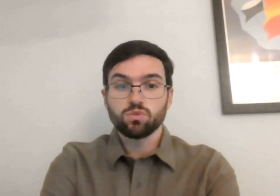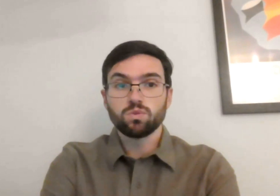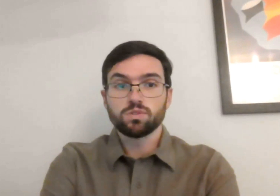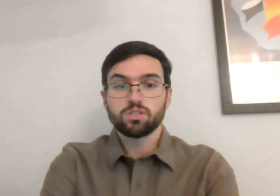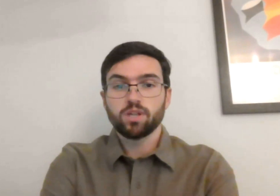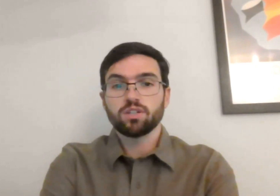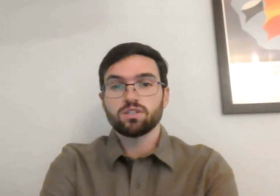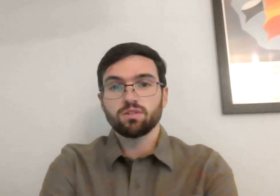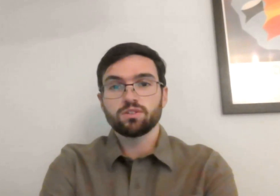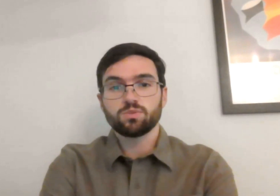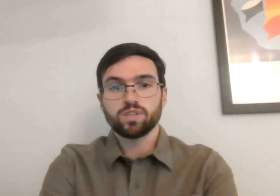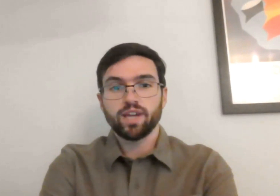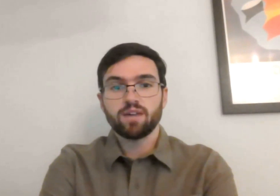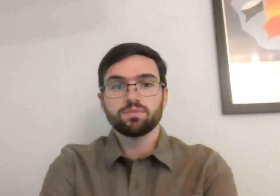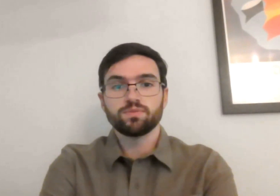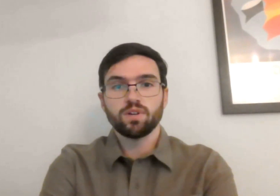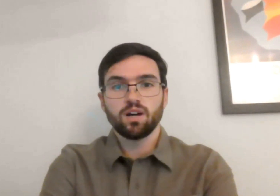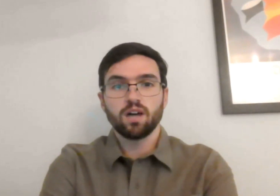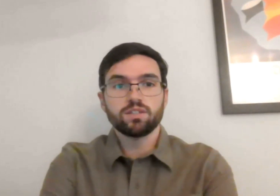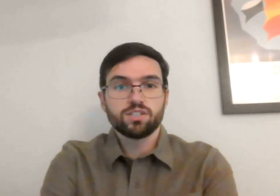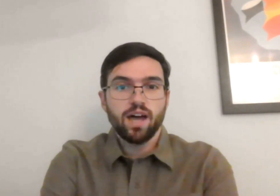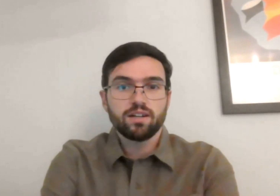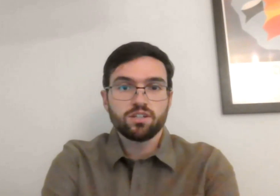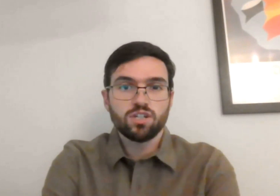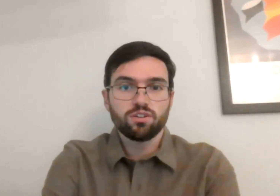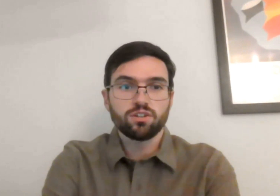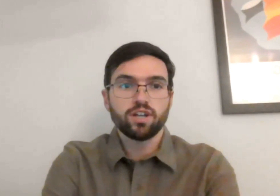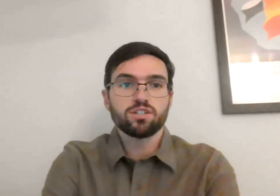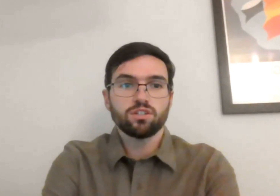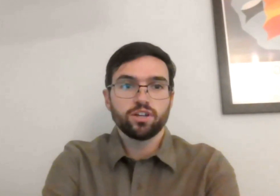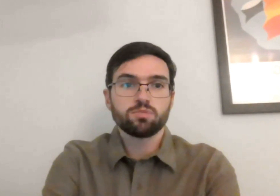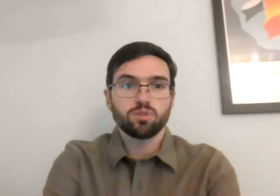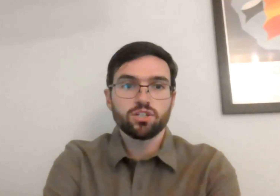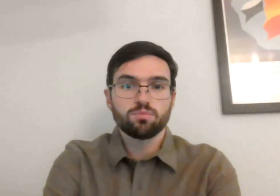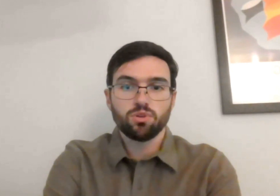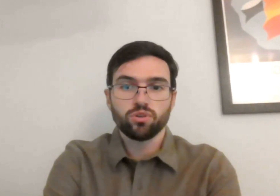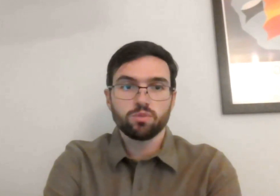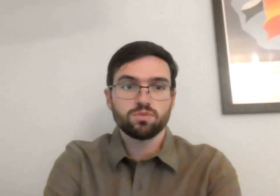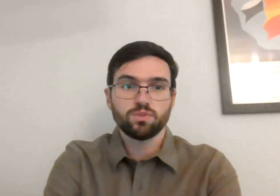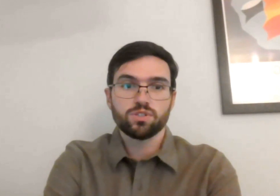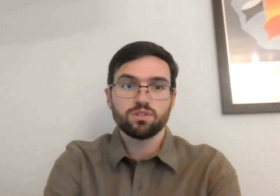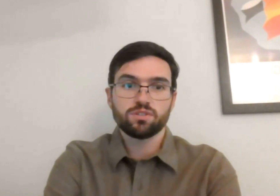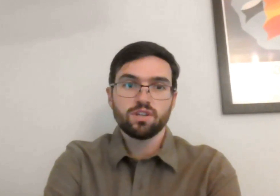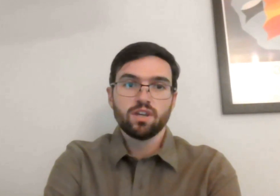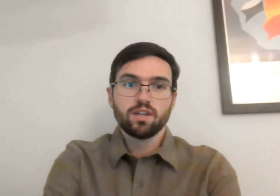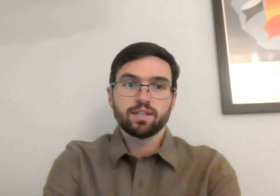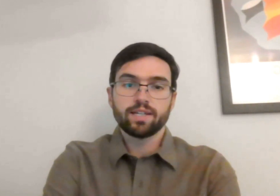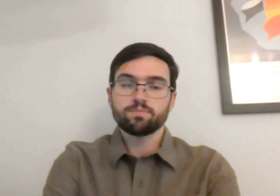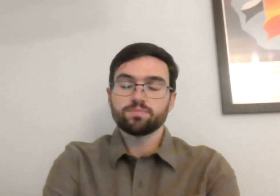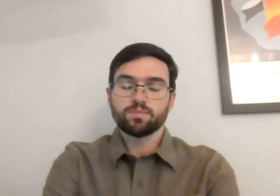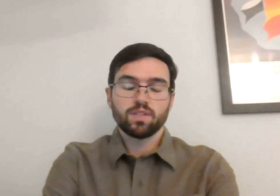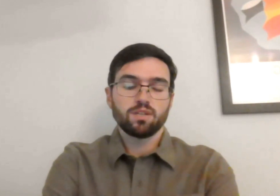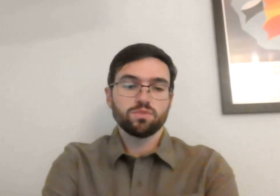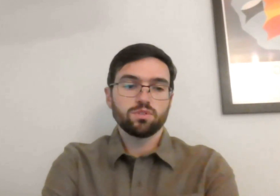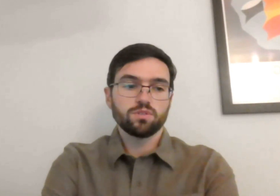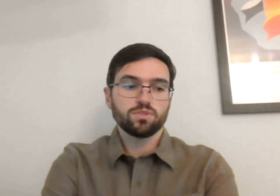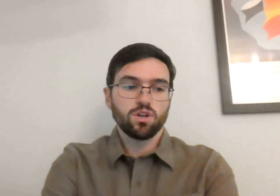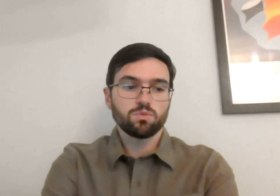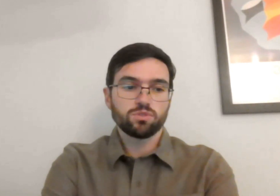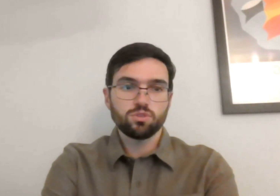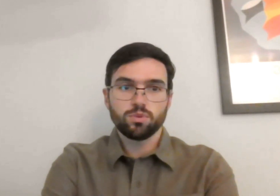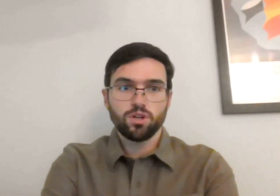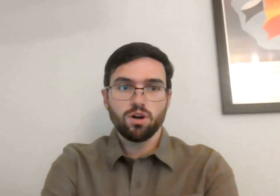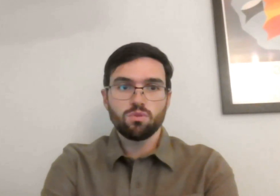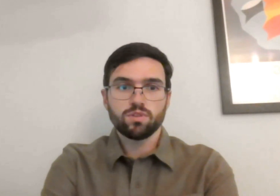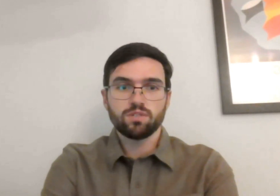lot of schools, especially engineering schools, have undecided engineering or engineering exploration programs for first years. And if you